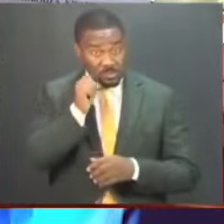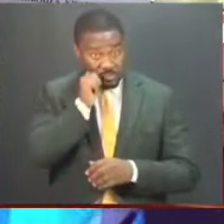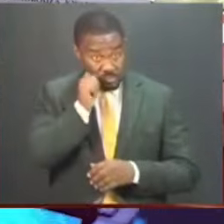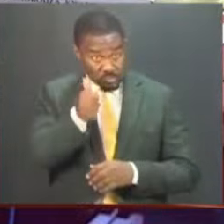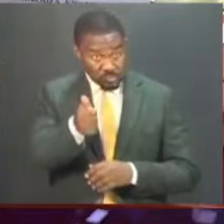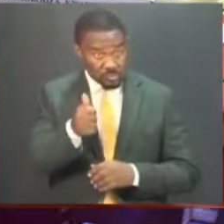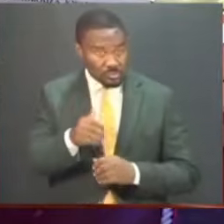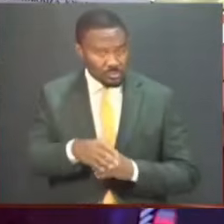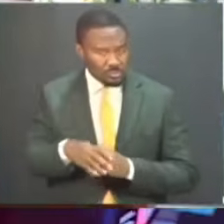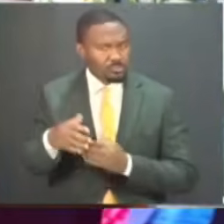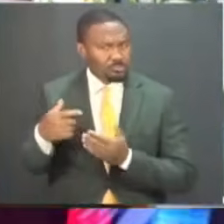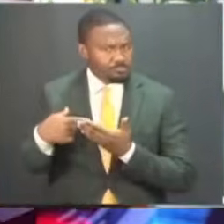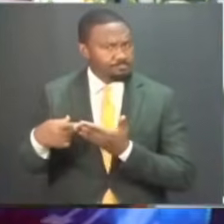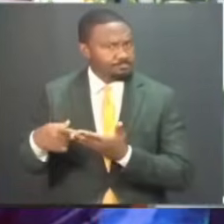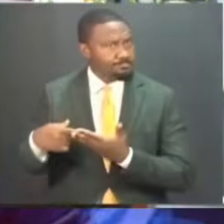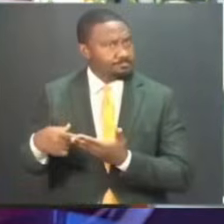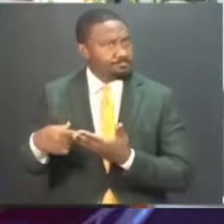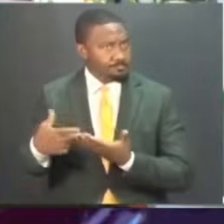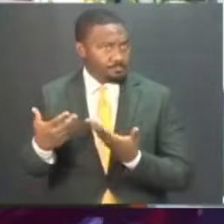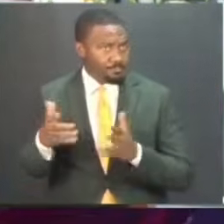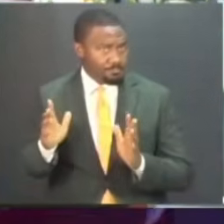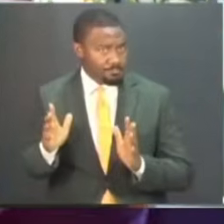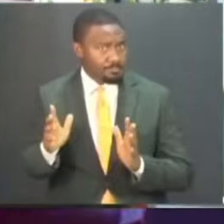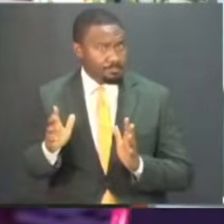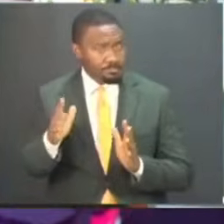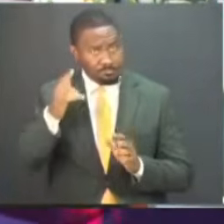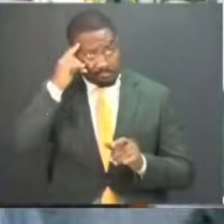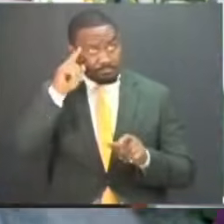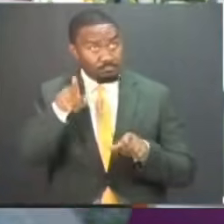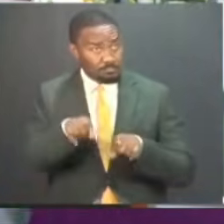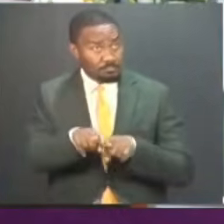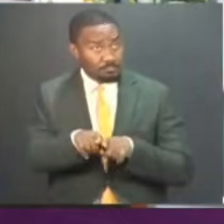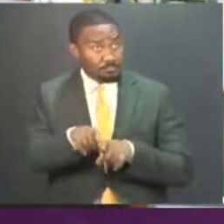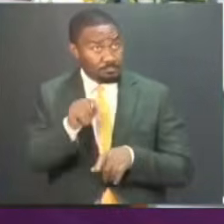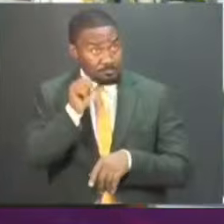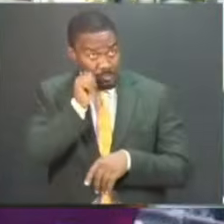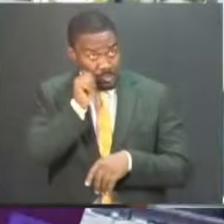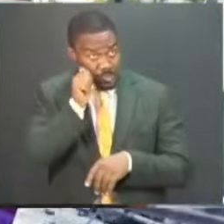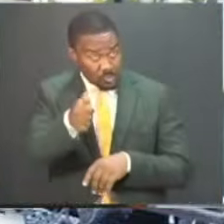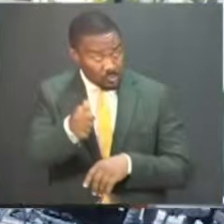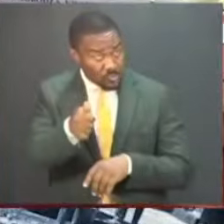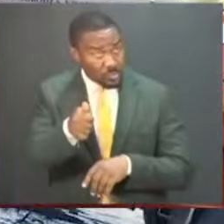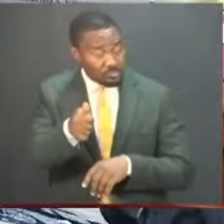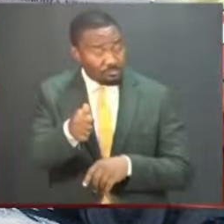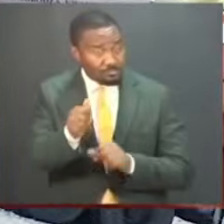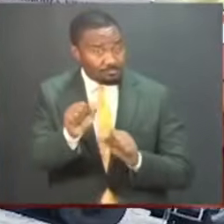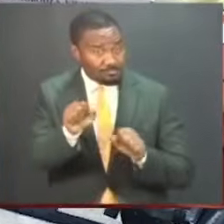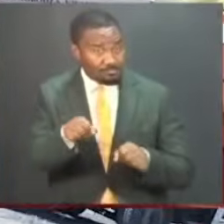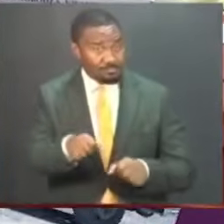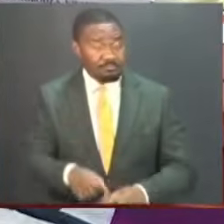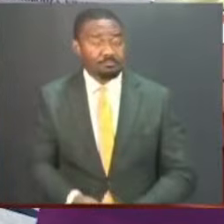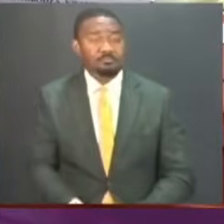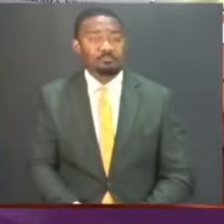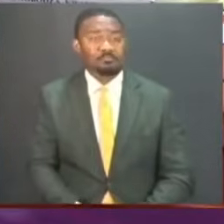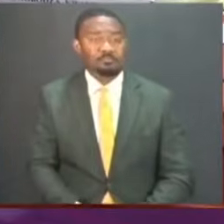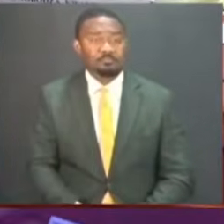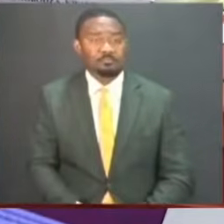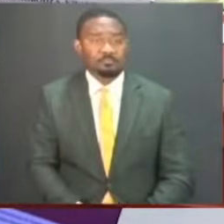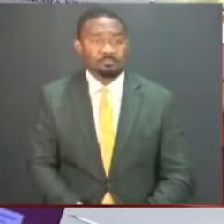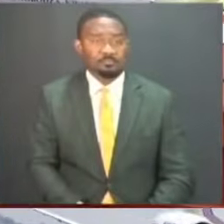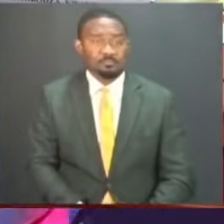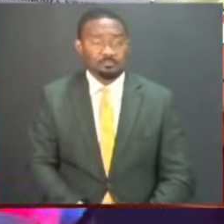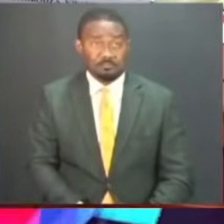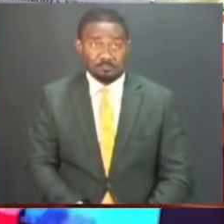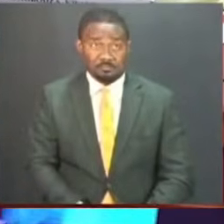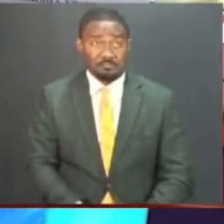We've discussed among ourselves and we have agreed that we should take it tomorrow. This side is ready